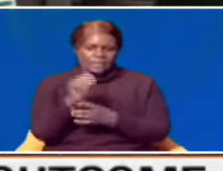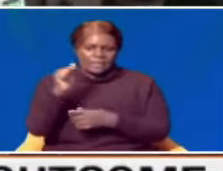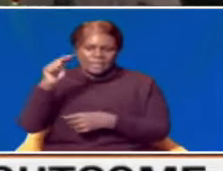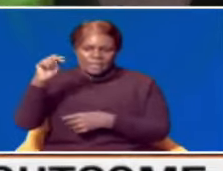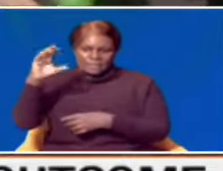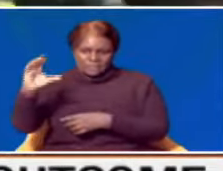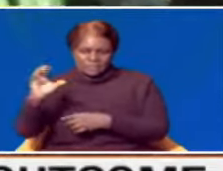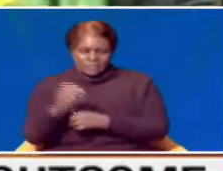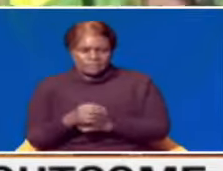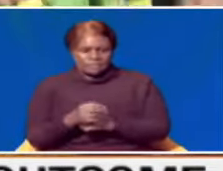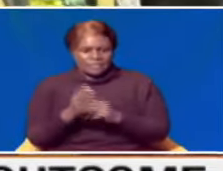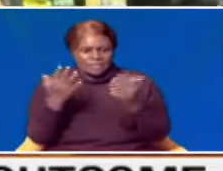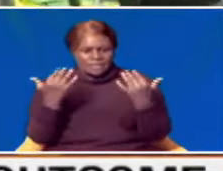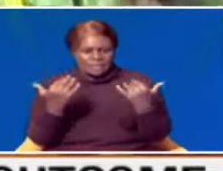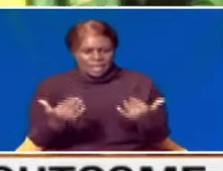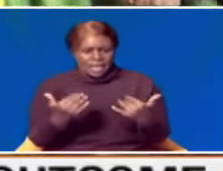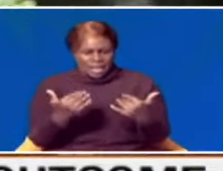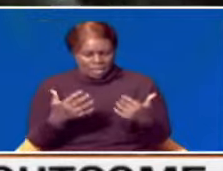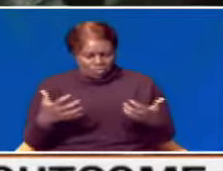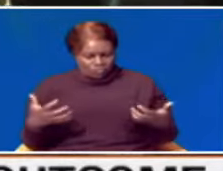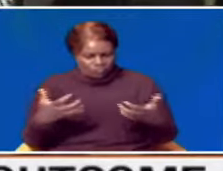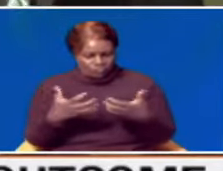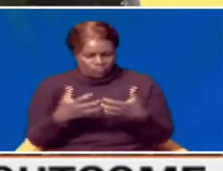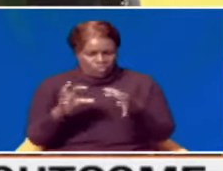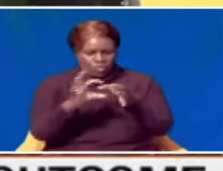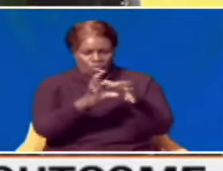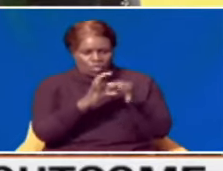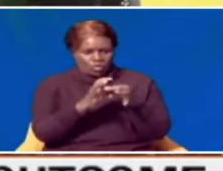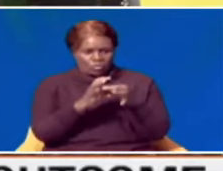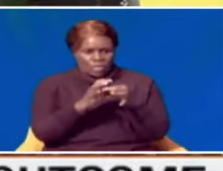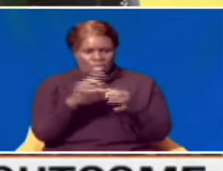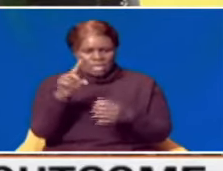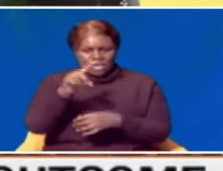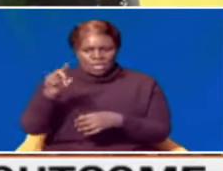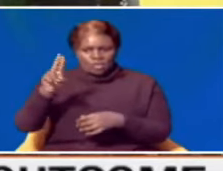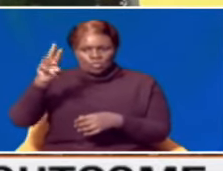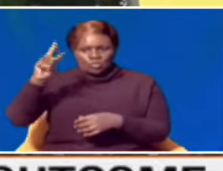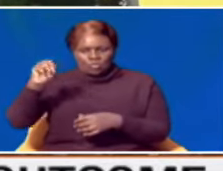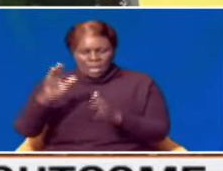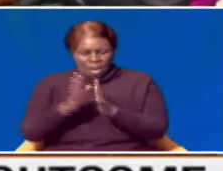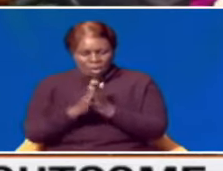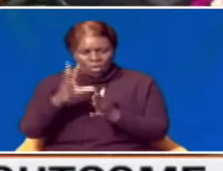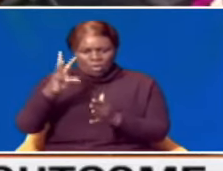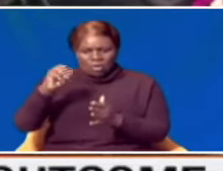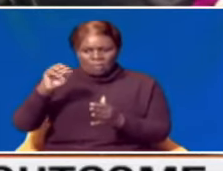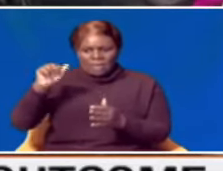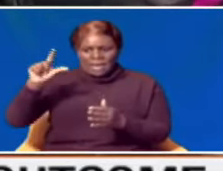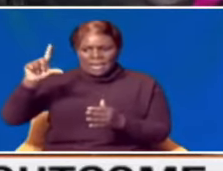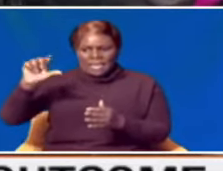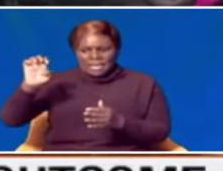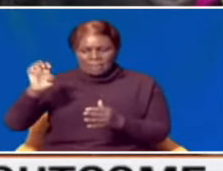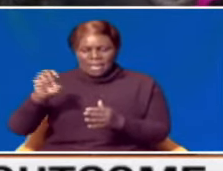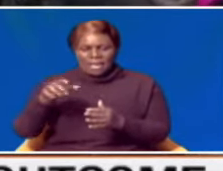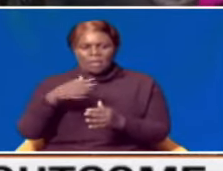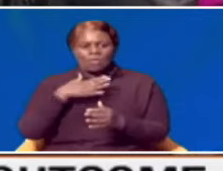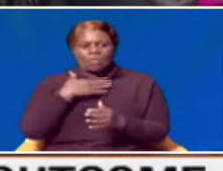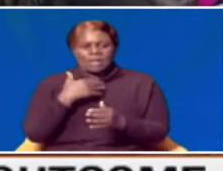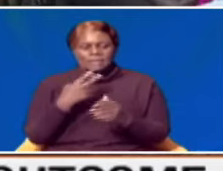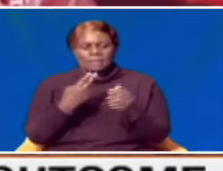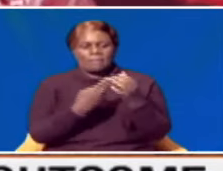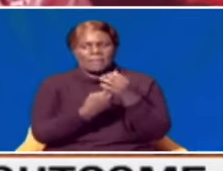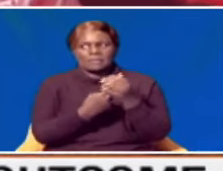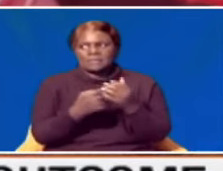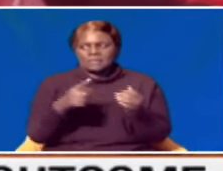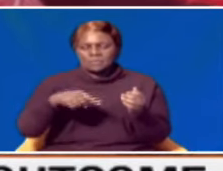ANC is now forced to form a coalition with either Zuma or Malema's party. It has been scouting for a partner.